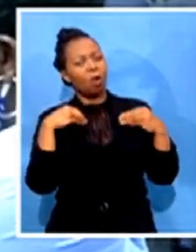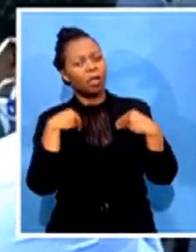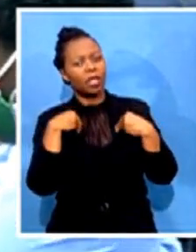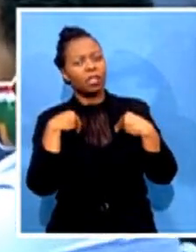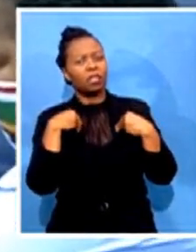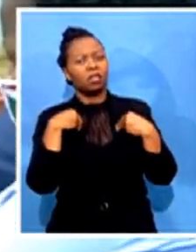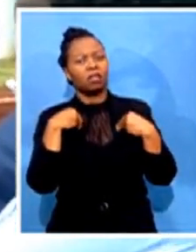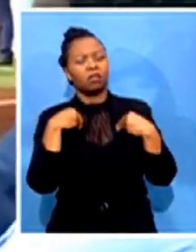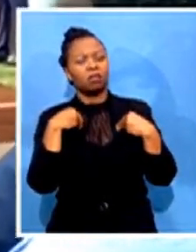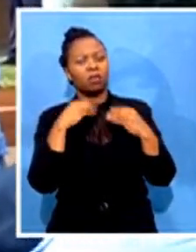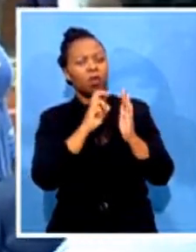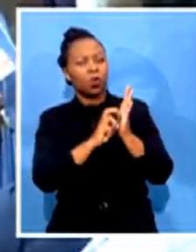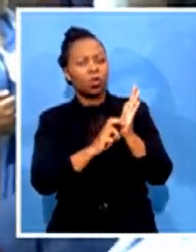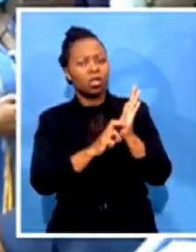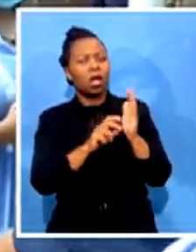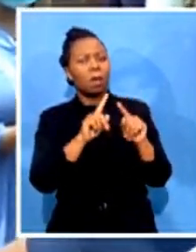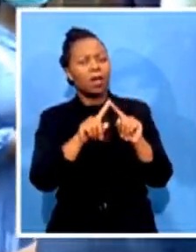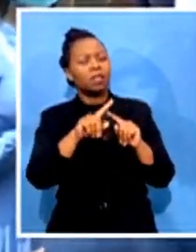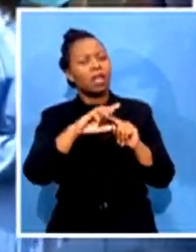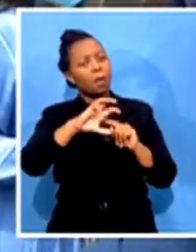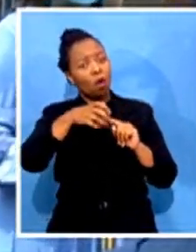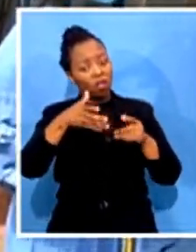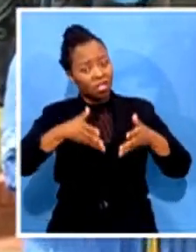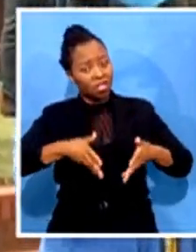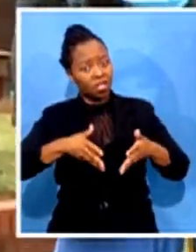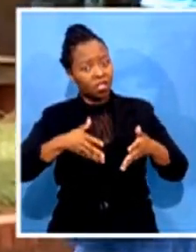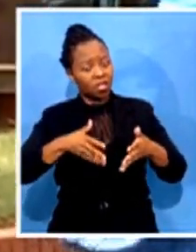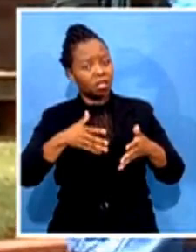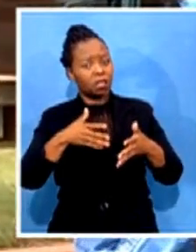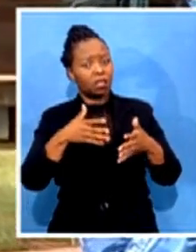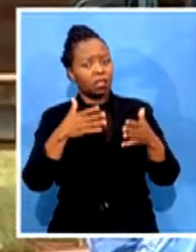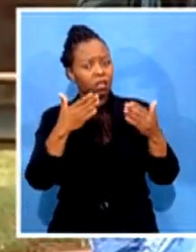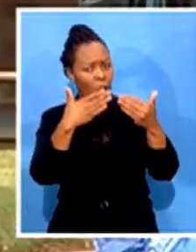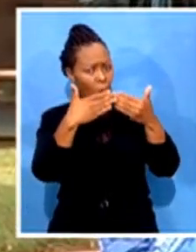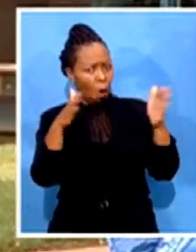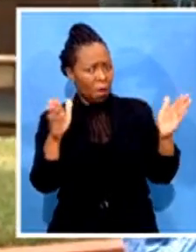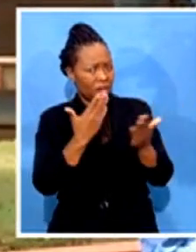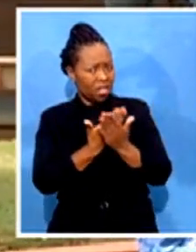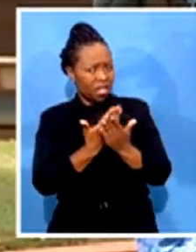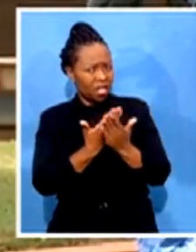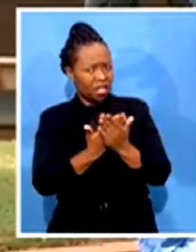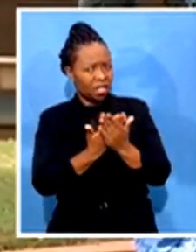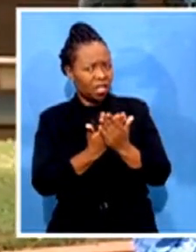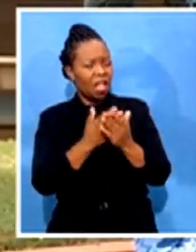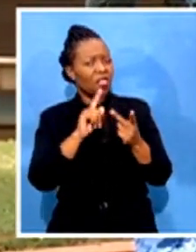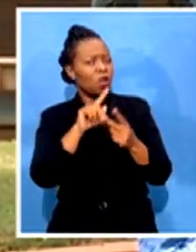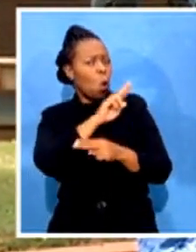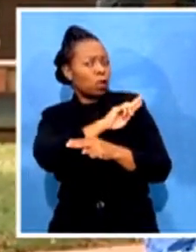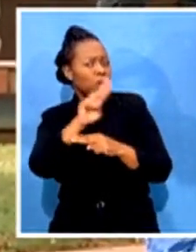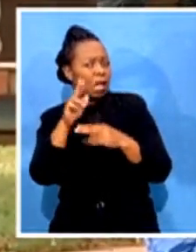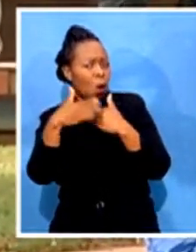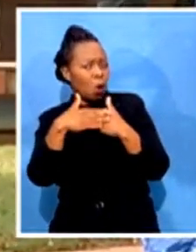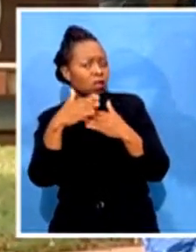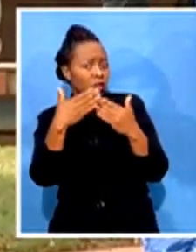are we planning to reopen those hospitals and also look at the hospital which is at Kwamashu, the hospital that